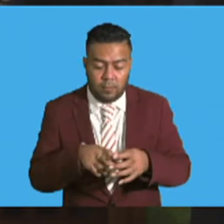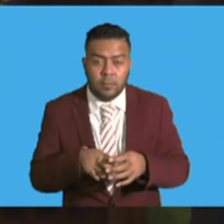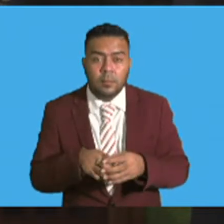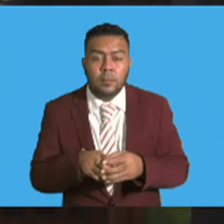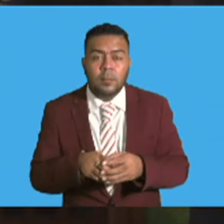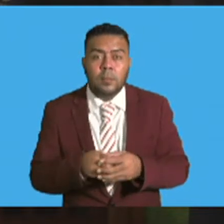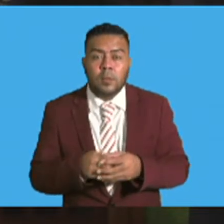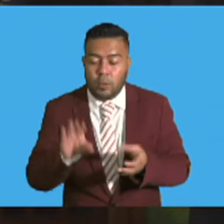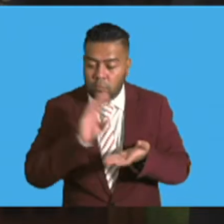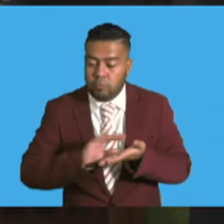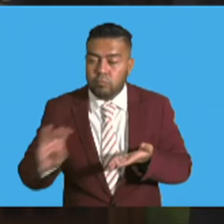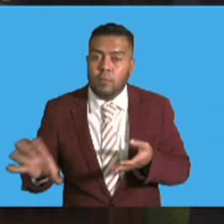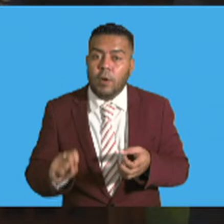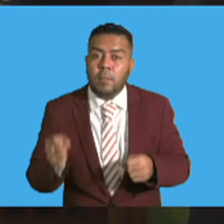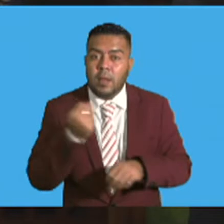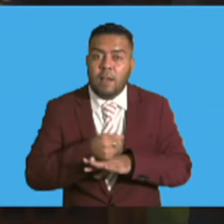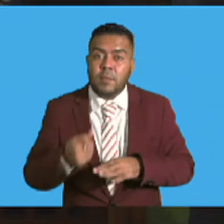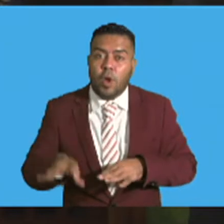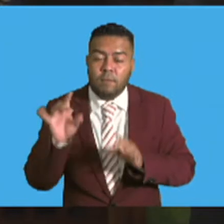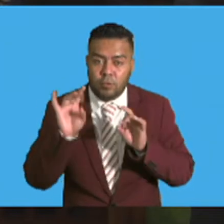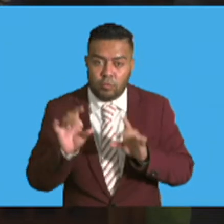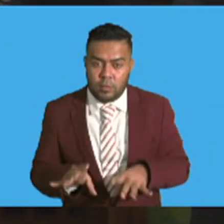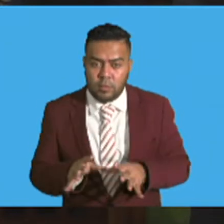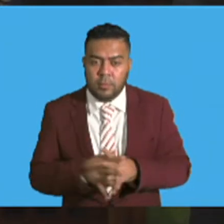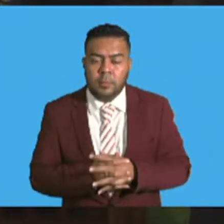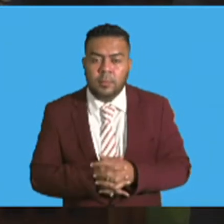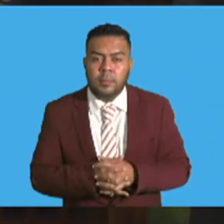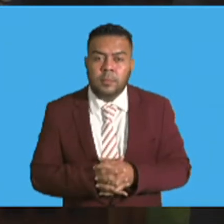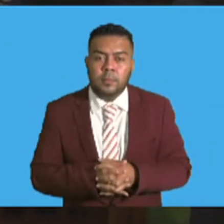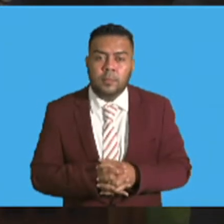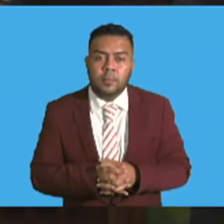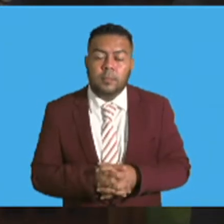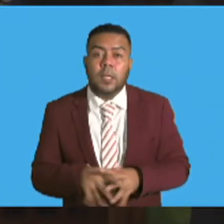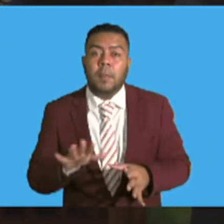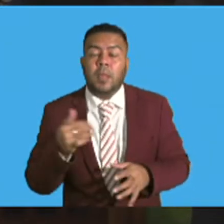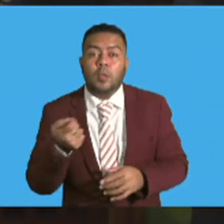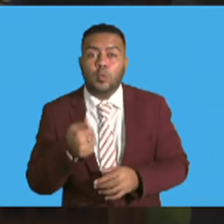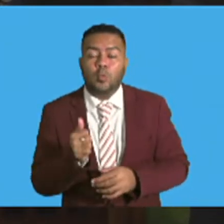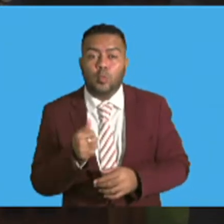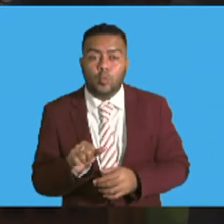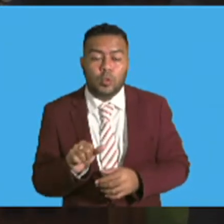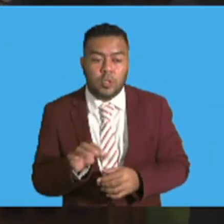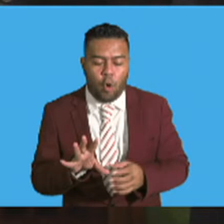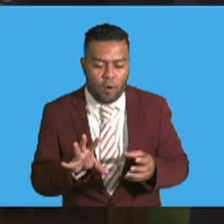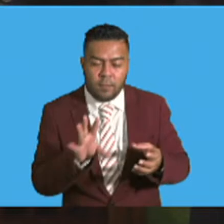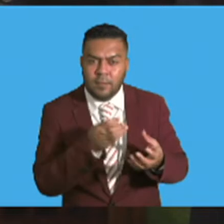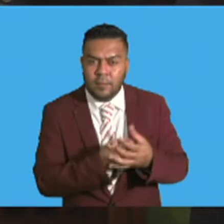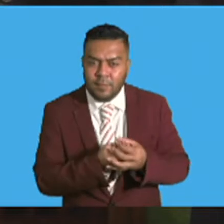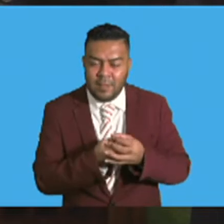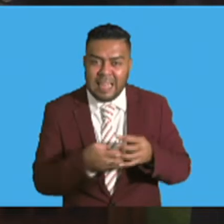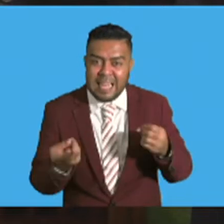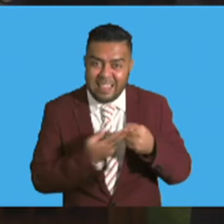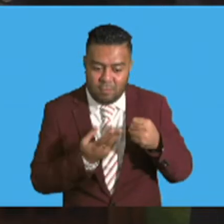grant from Government of Australia in livestock biotechnology program by the use of embryo transfer technology to